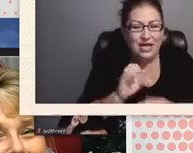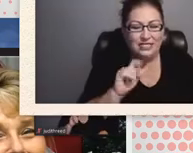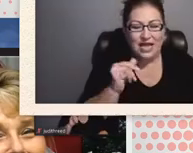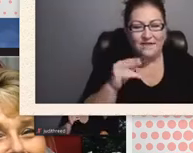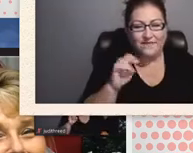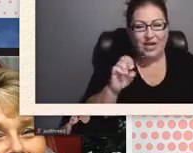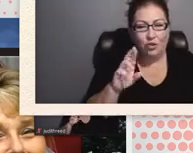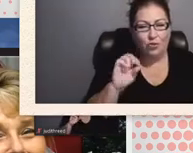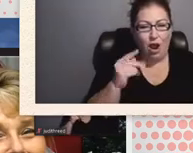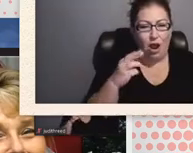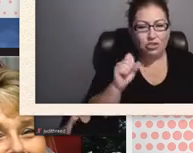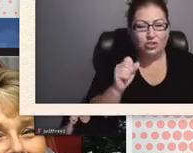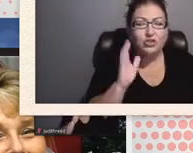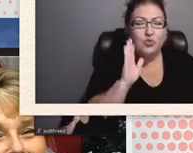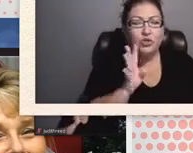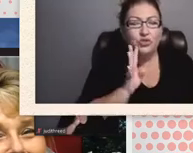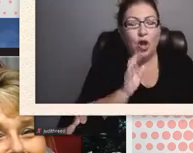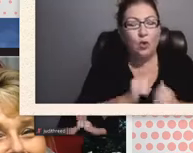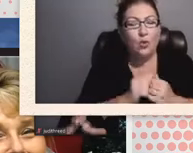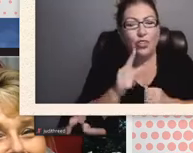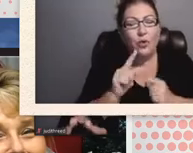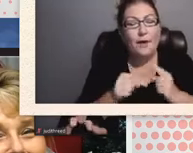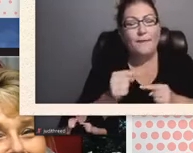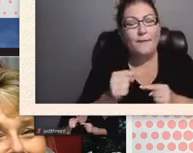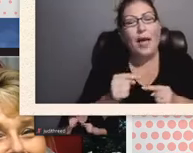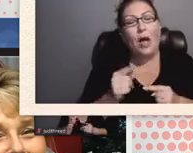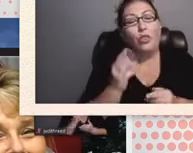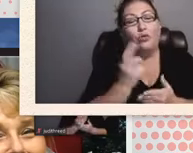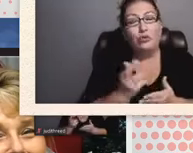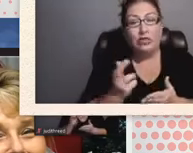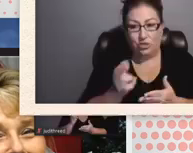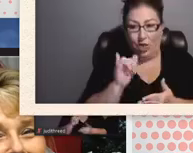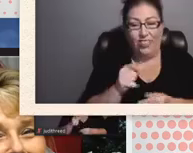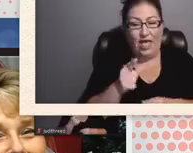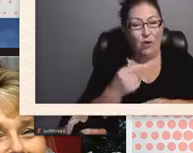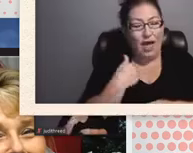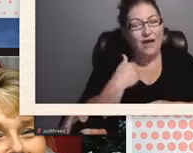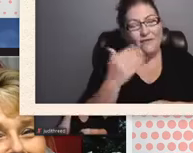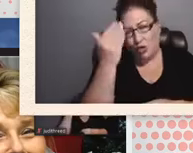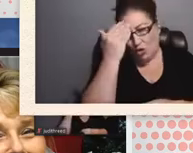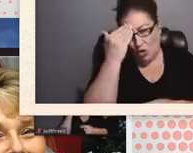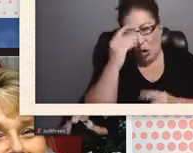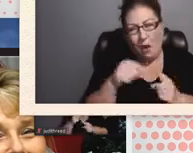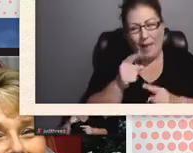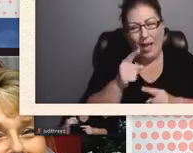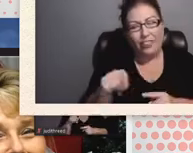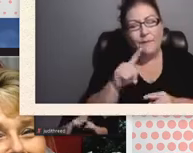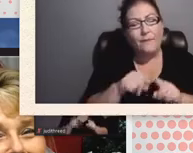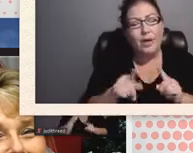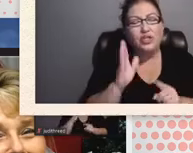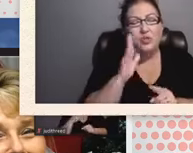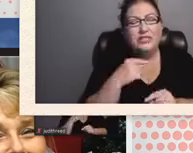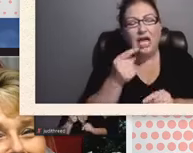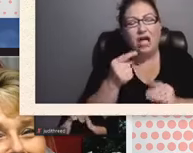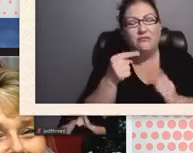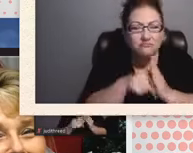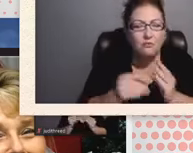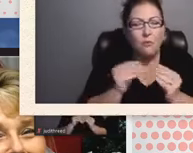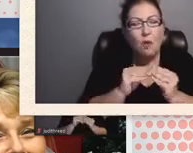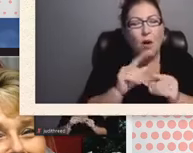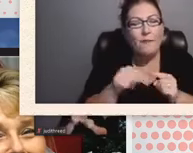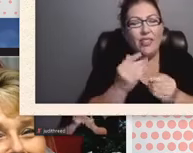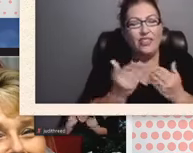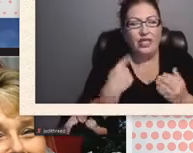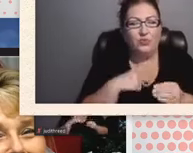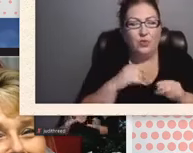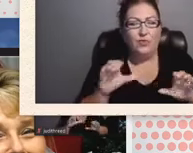going to talk with you about the resources that you have. You all know about them, but she's going to tell you more about the things that we've been doing to